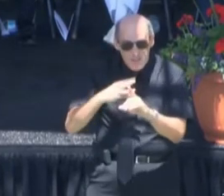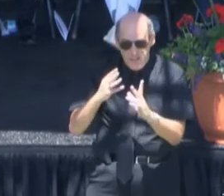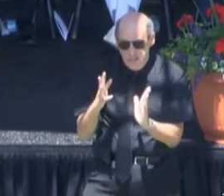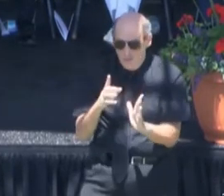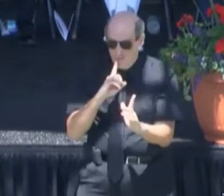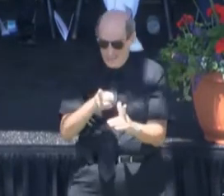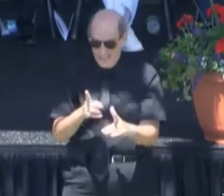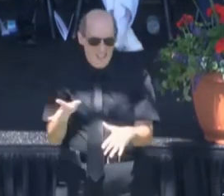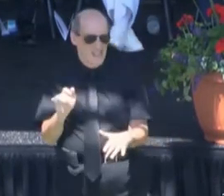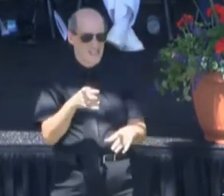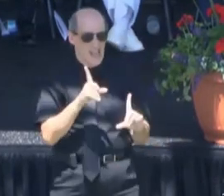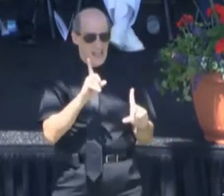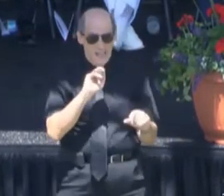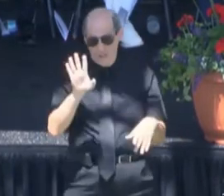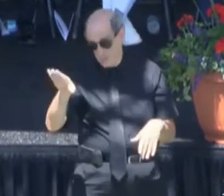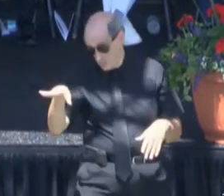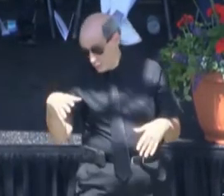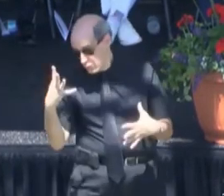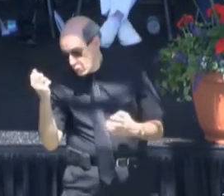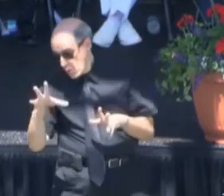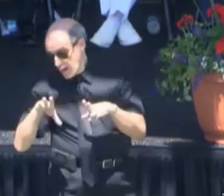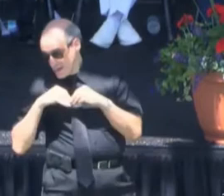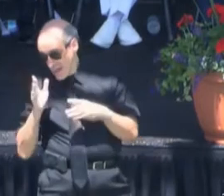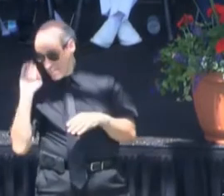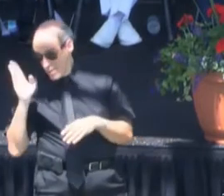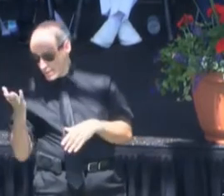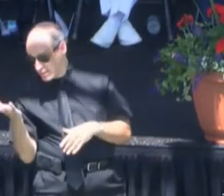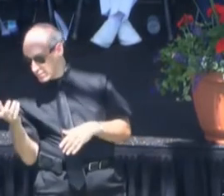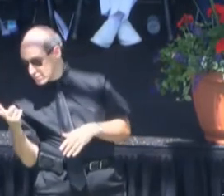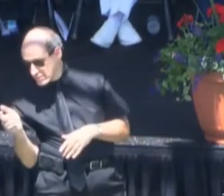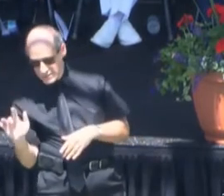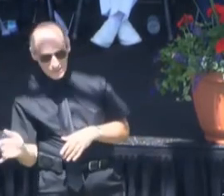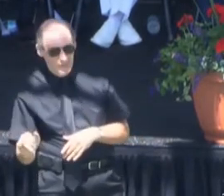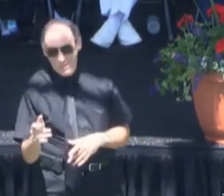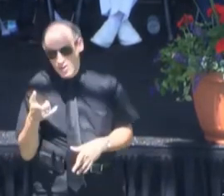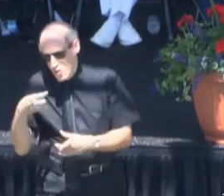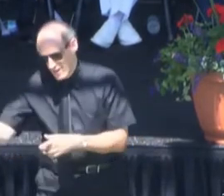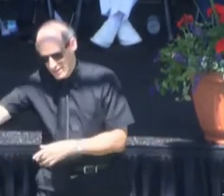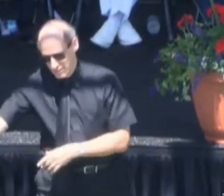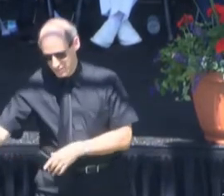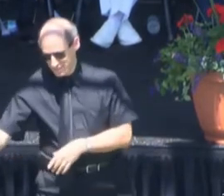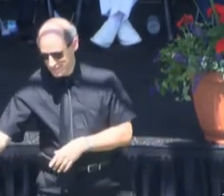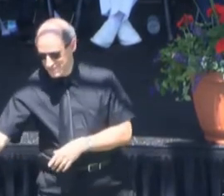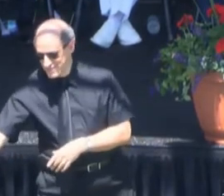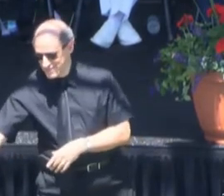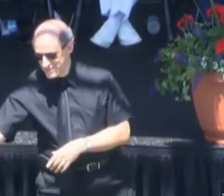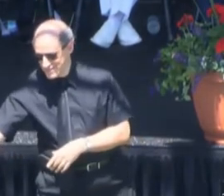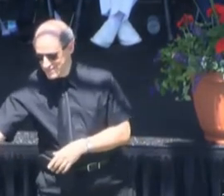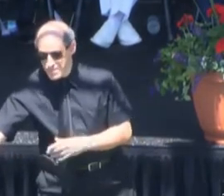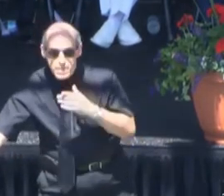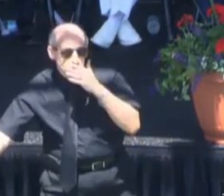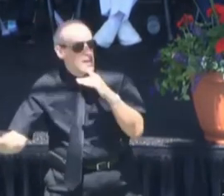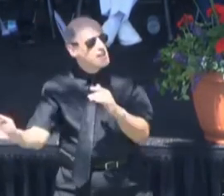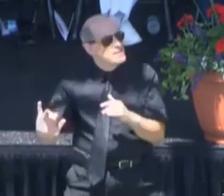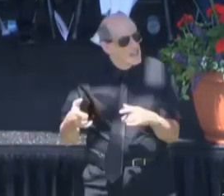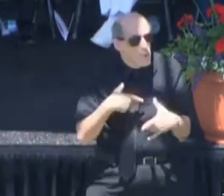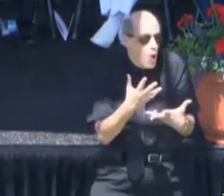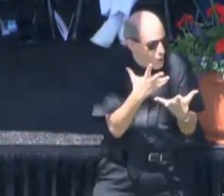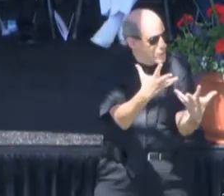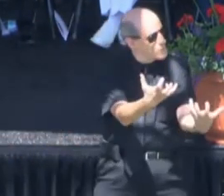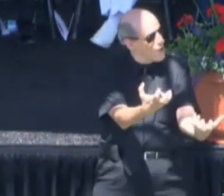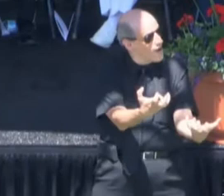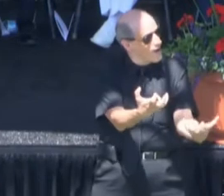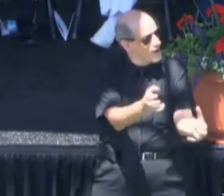was a lot like asking if somebody wanted to adopt a puppy. No offense. It was very much like, I'd really like to